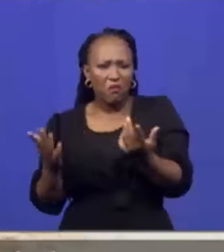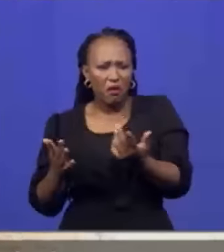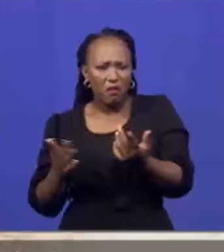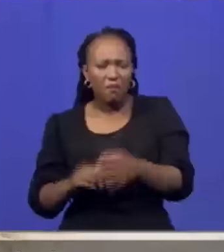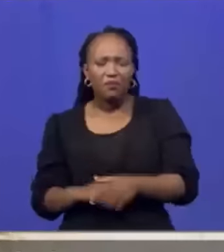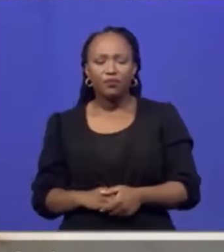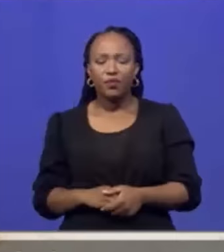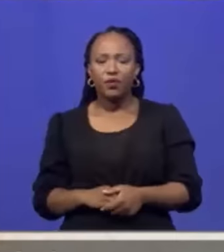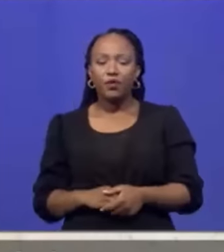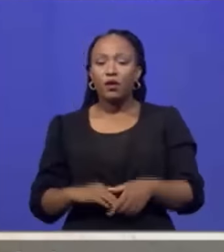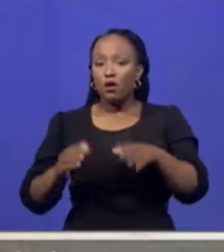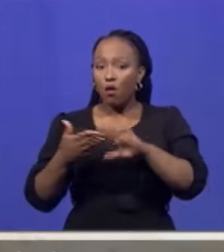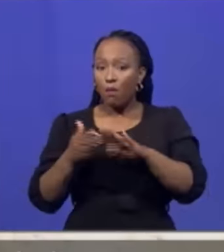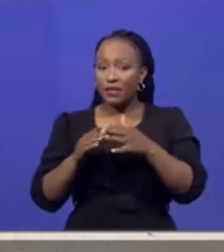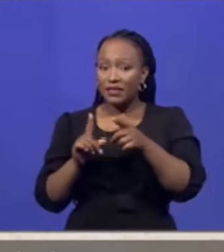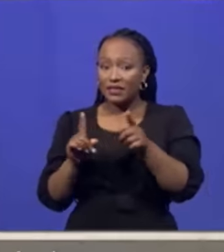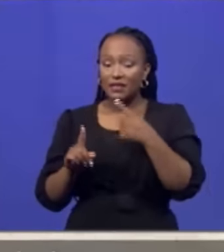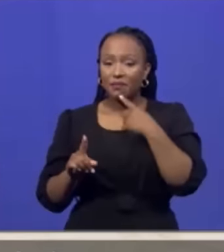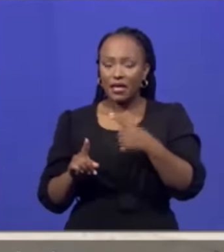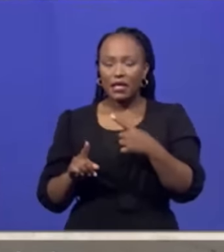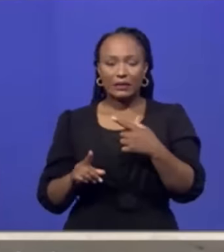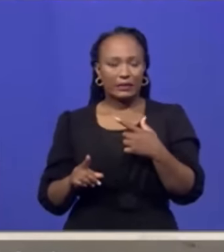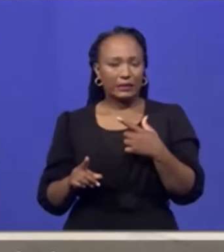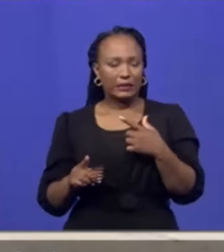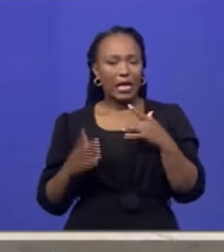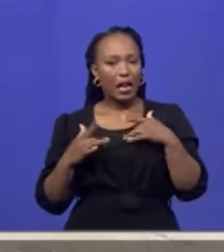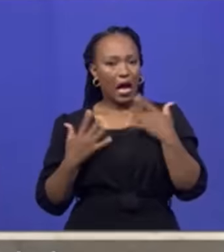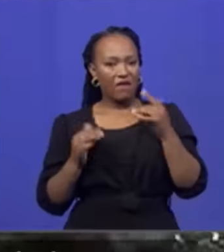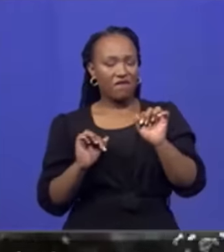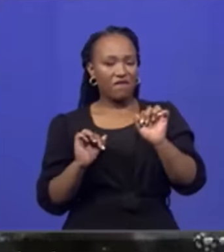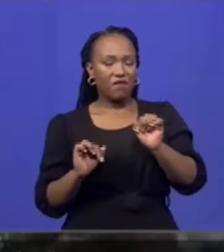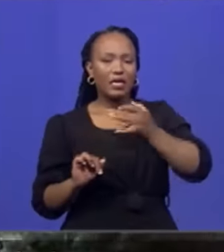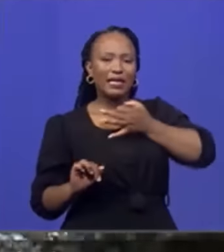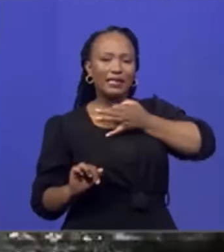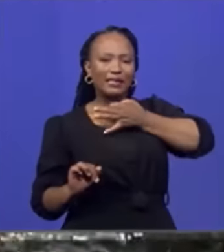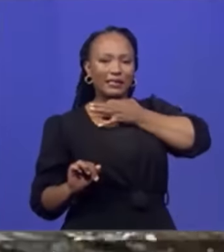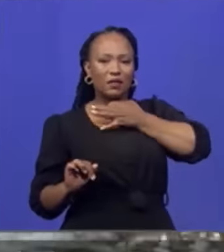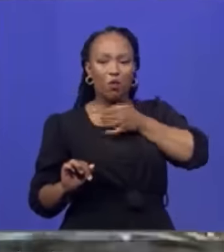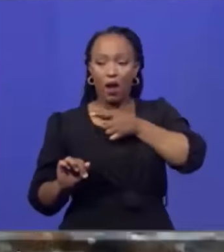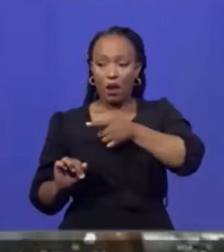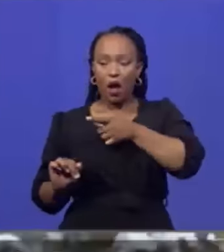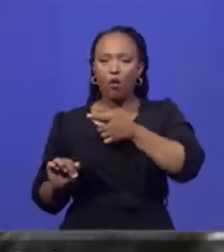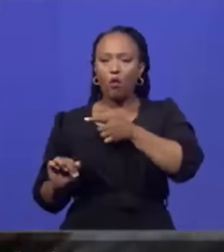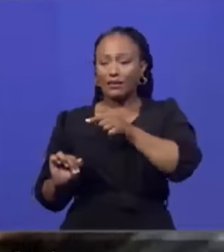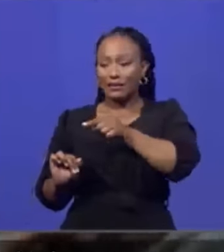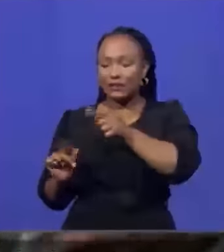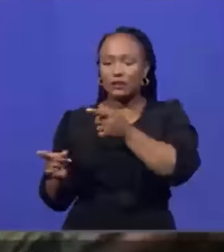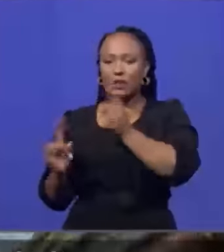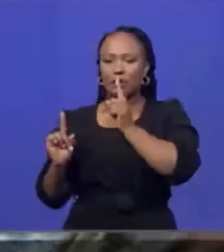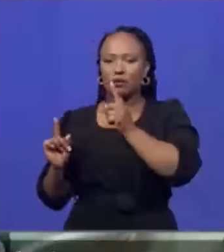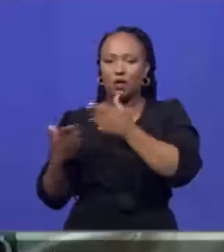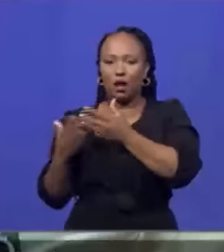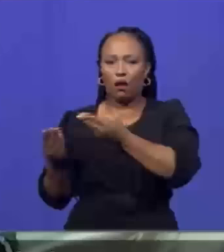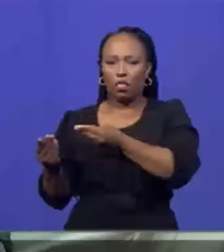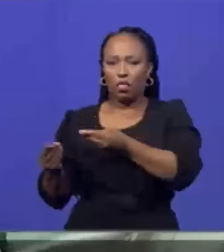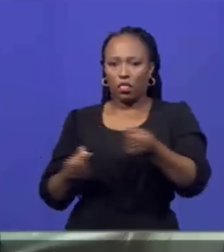Badudi ba re ba tšhogela maphelo a bona ka ge Marela a tlogetšwe pepeneneng le go tsena ka dinokeng. Ba ile ba